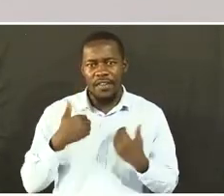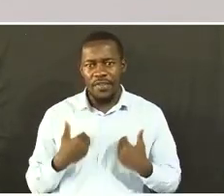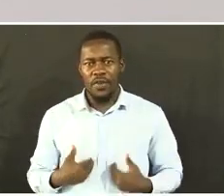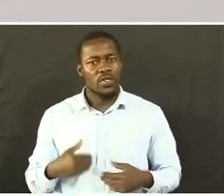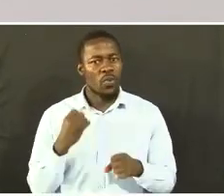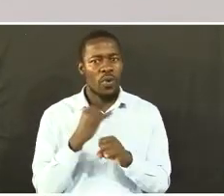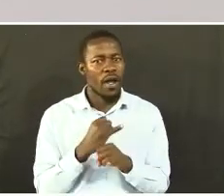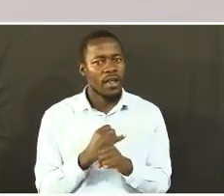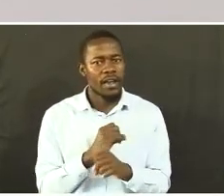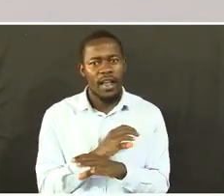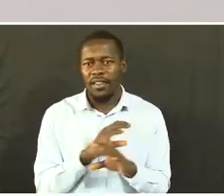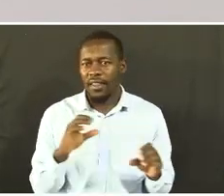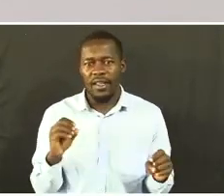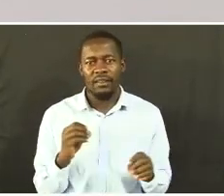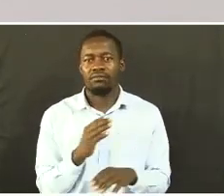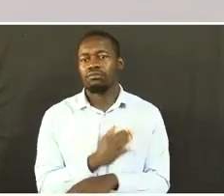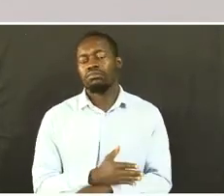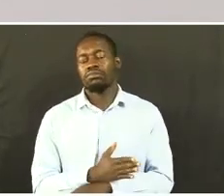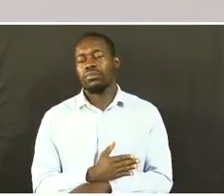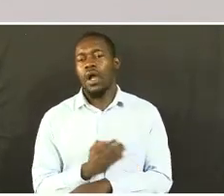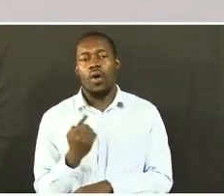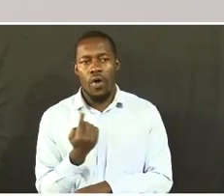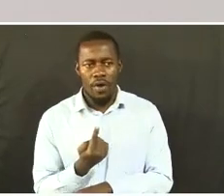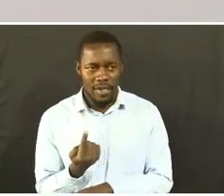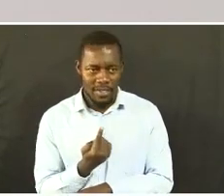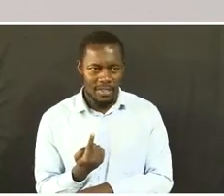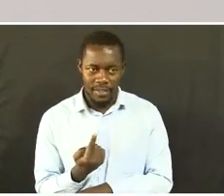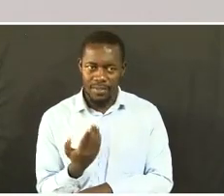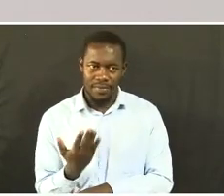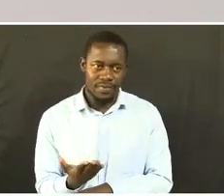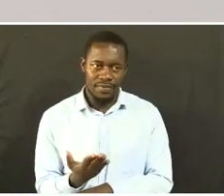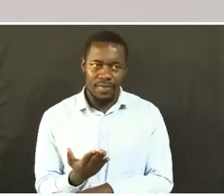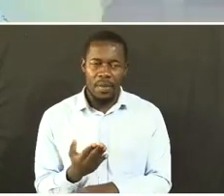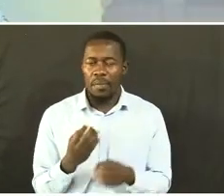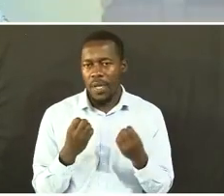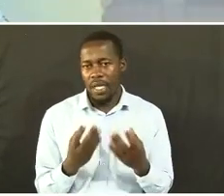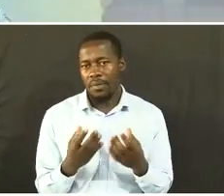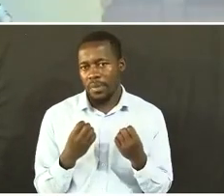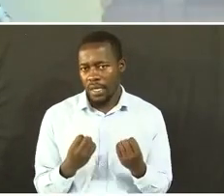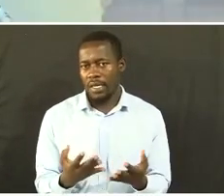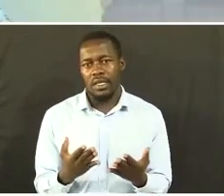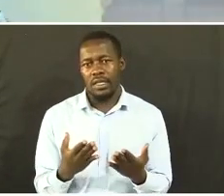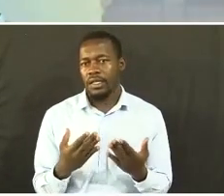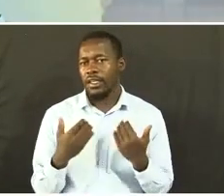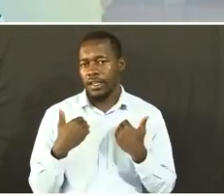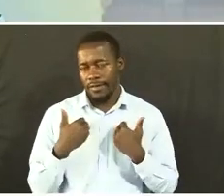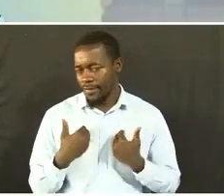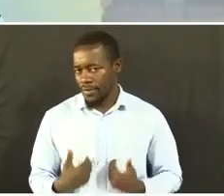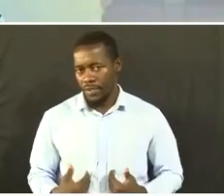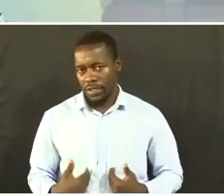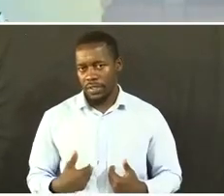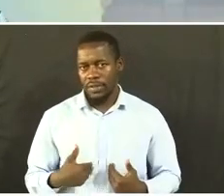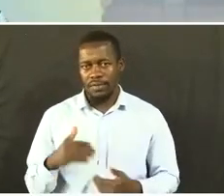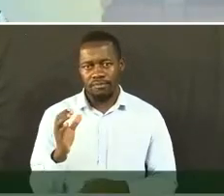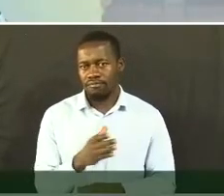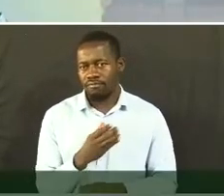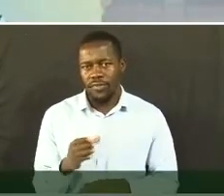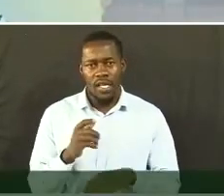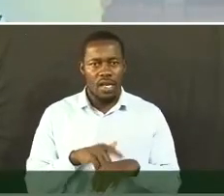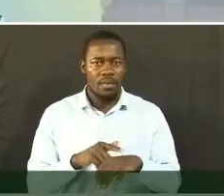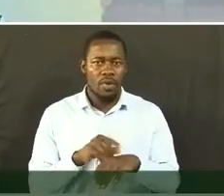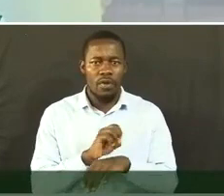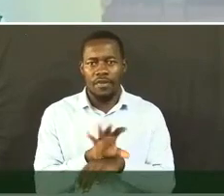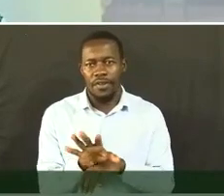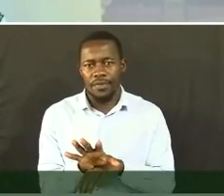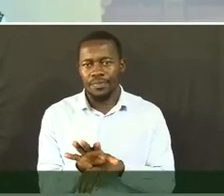for many reasons, people were just, you know, slowly just got attracted into drugs. And at the same time, drugs like